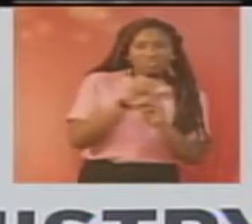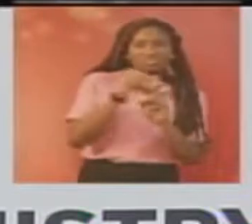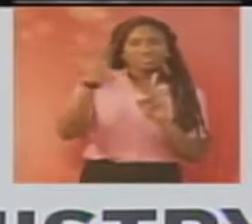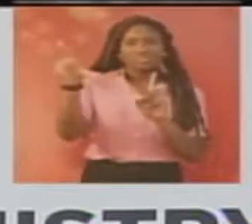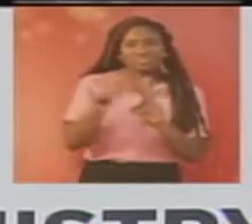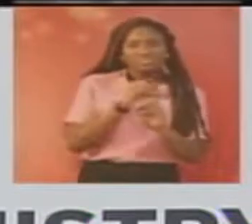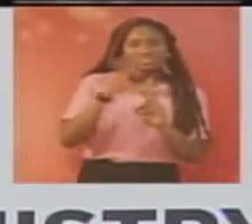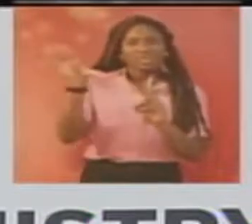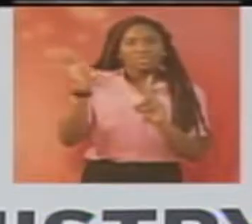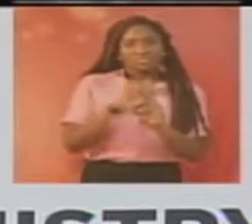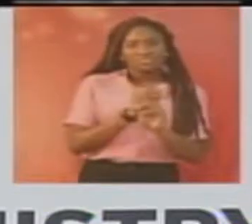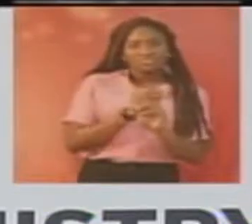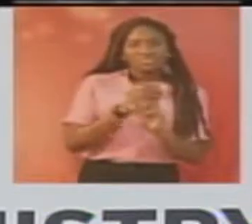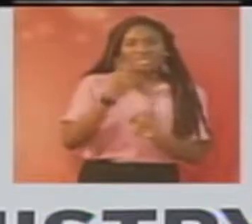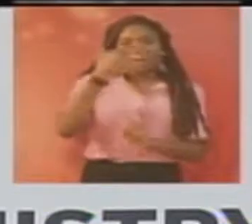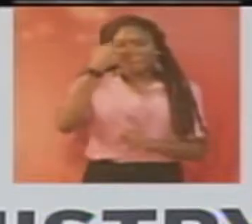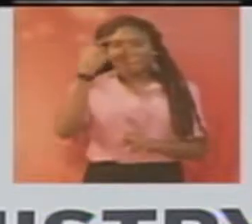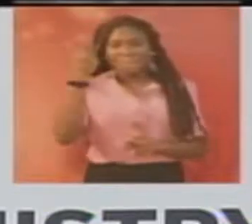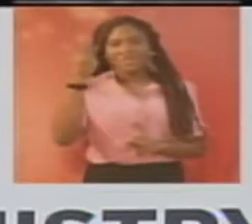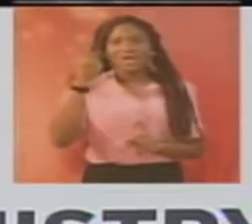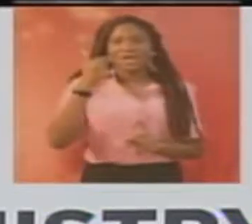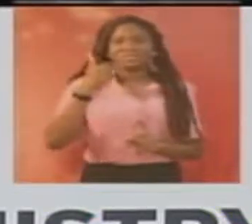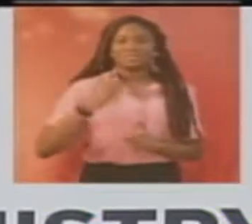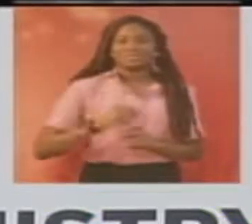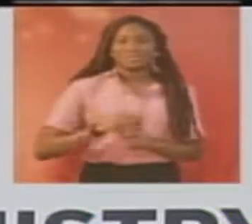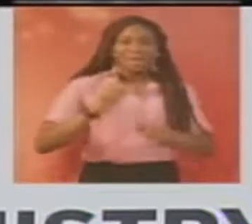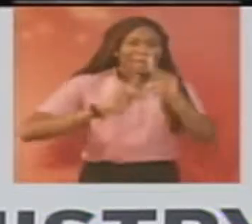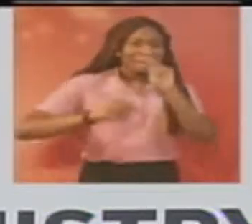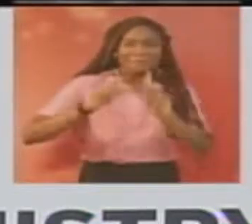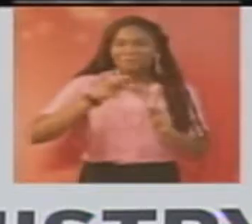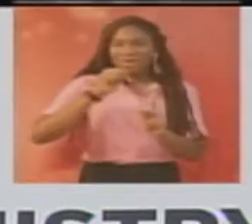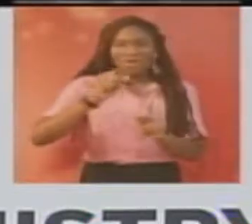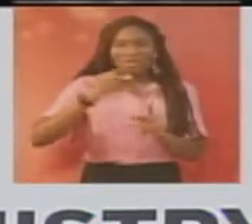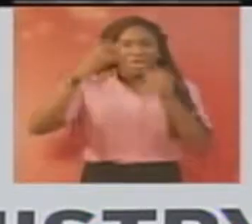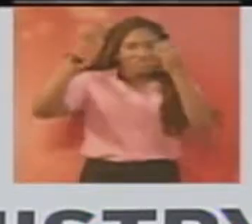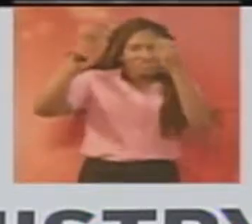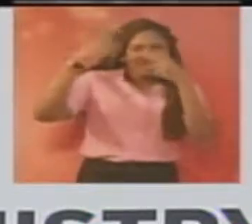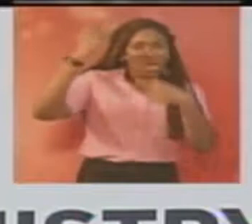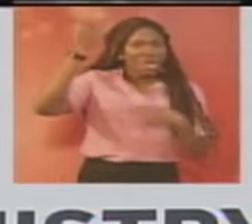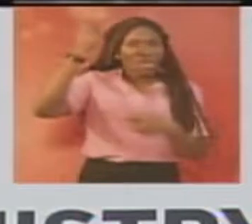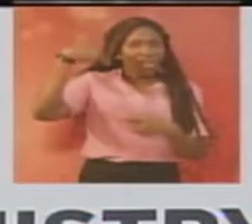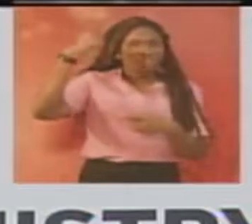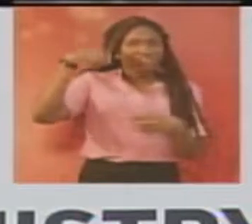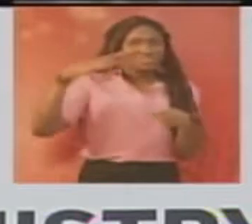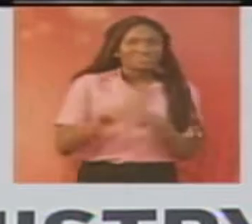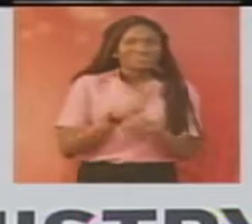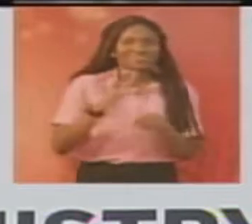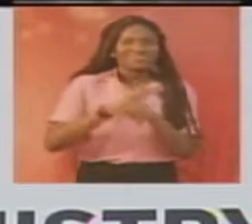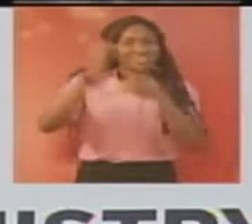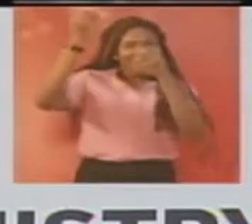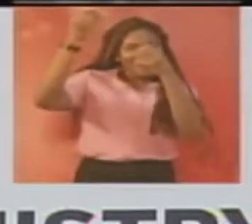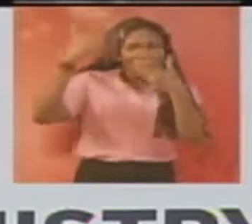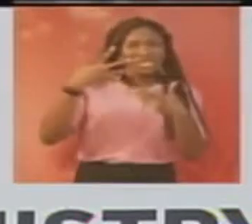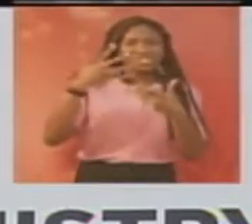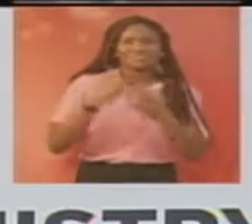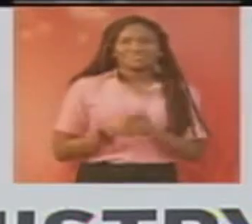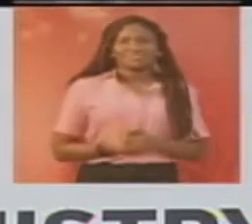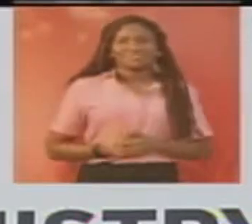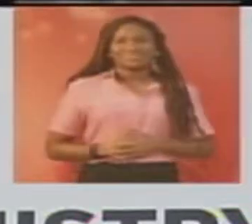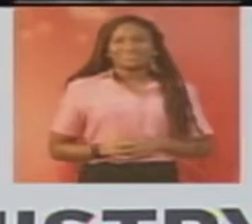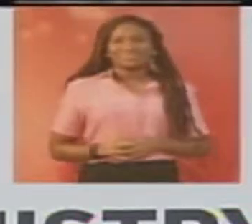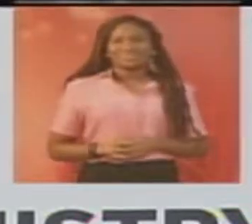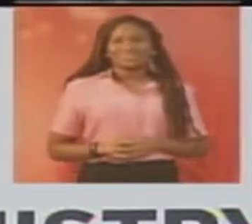steam, I guess, with maybe the advent of additional misinformation via social media. So we have not really seen